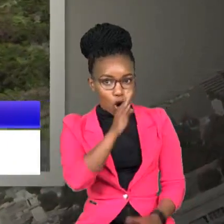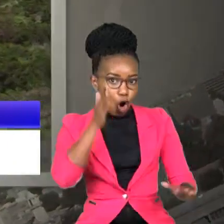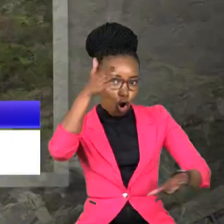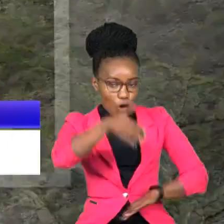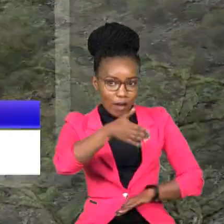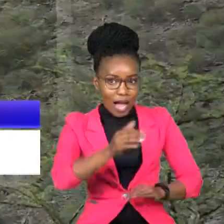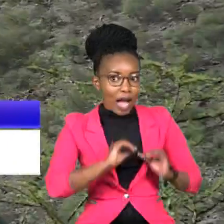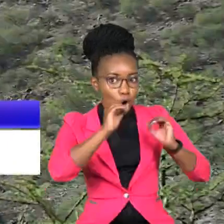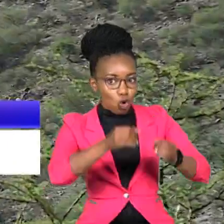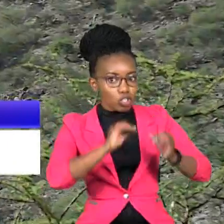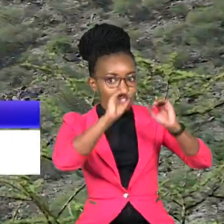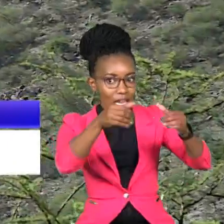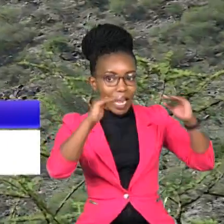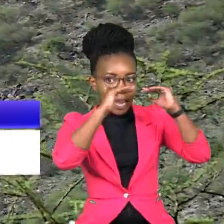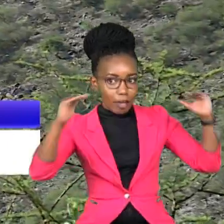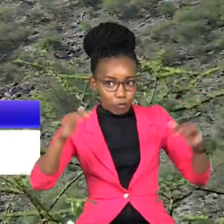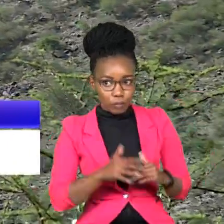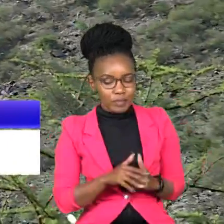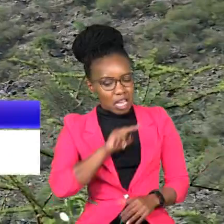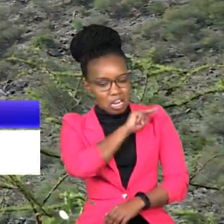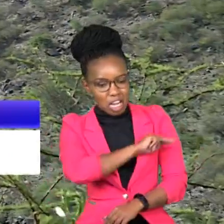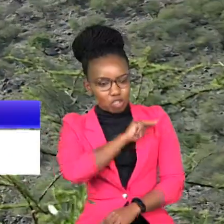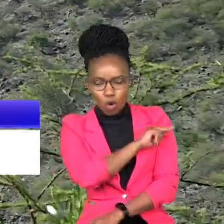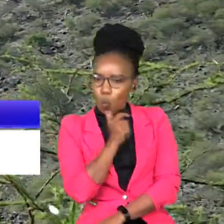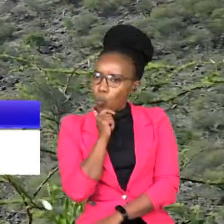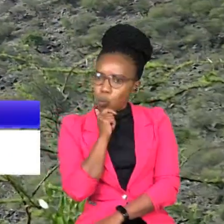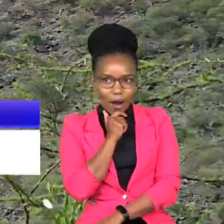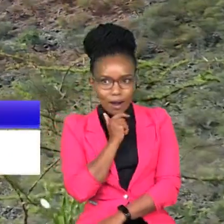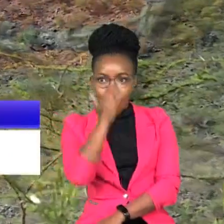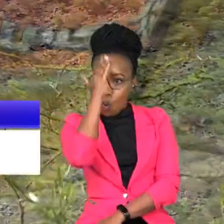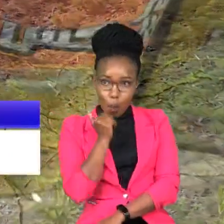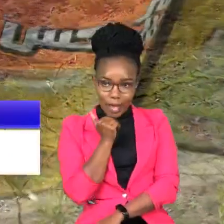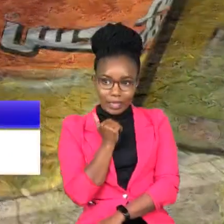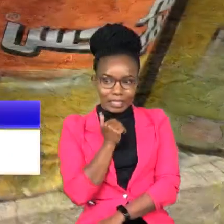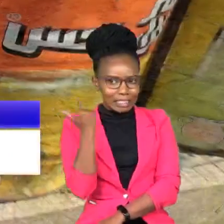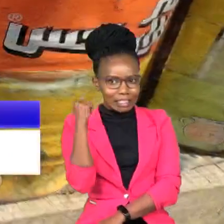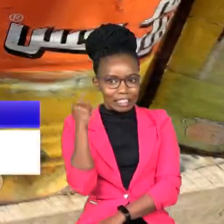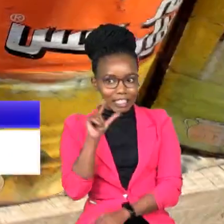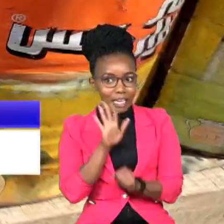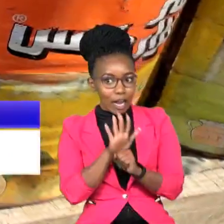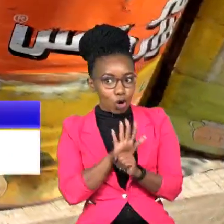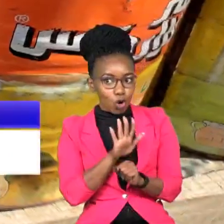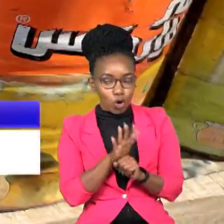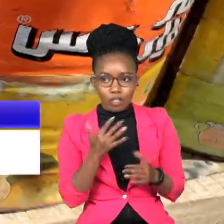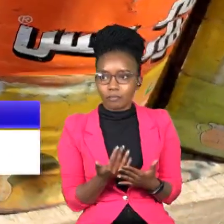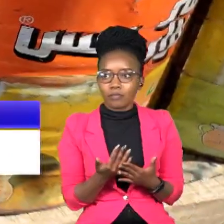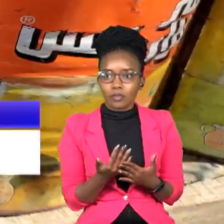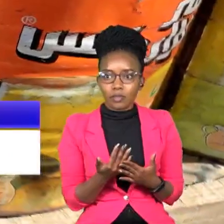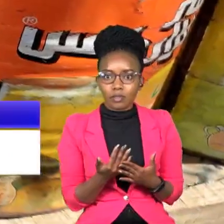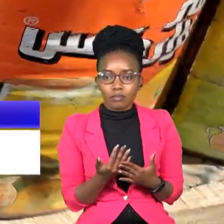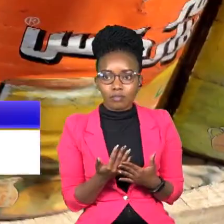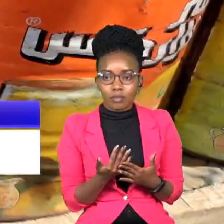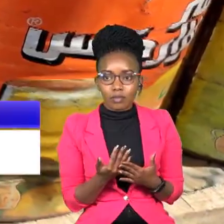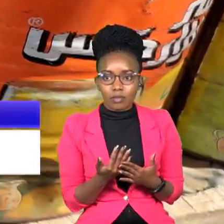level. It is a natural wonder by its vegetation too, and its effects can be felt at its